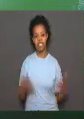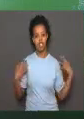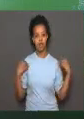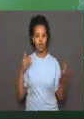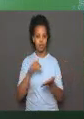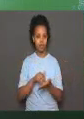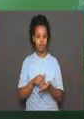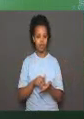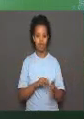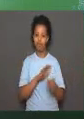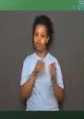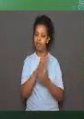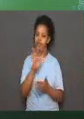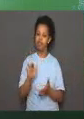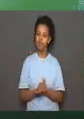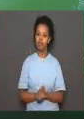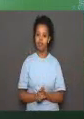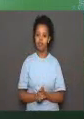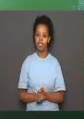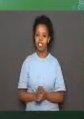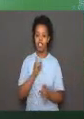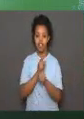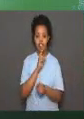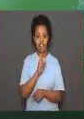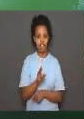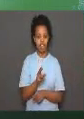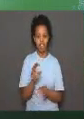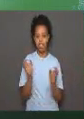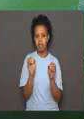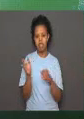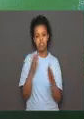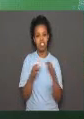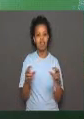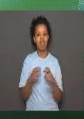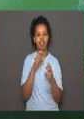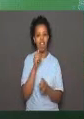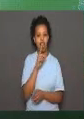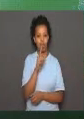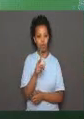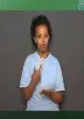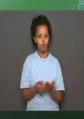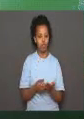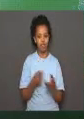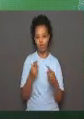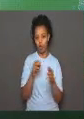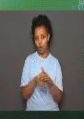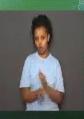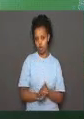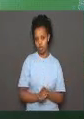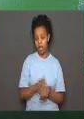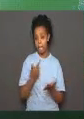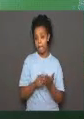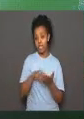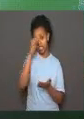Welcome back, everyone. I am sure that you had no trouble with this activity. During this